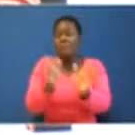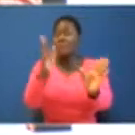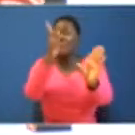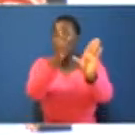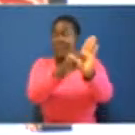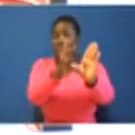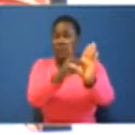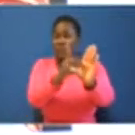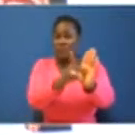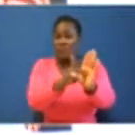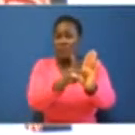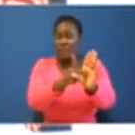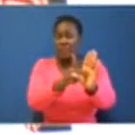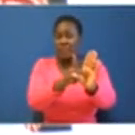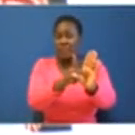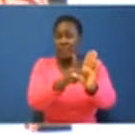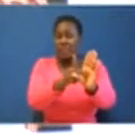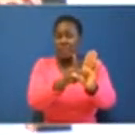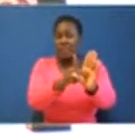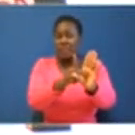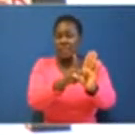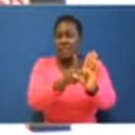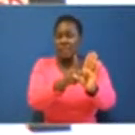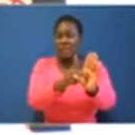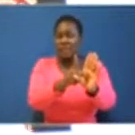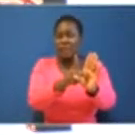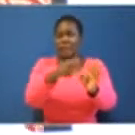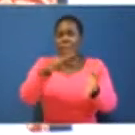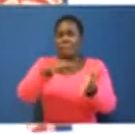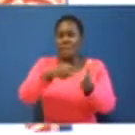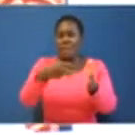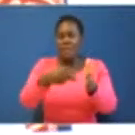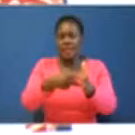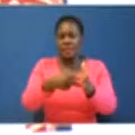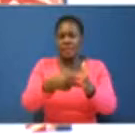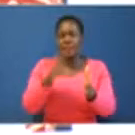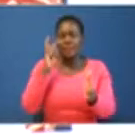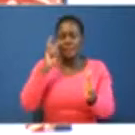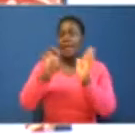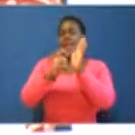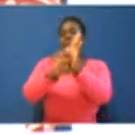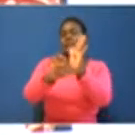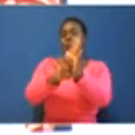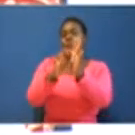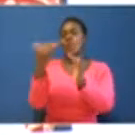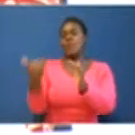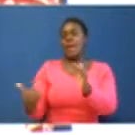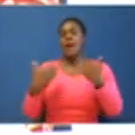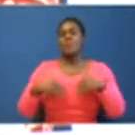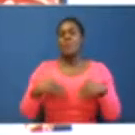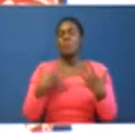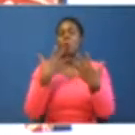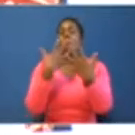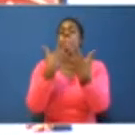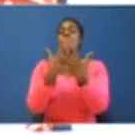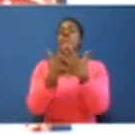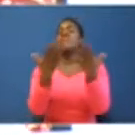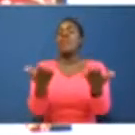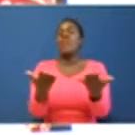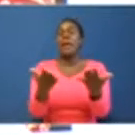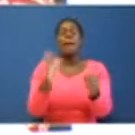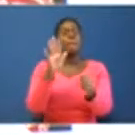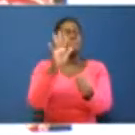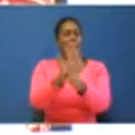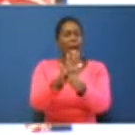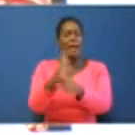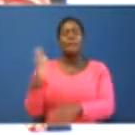participation it's more technic than meaningful look for instance of the number of young people in prisons today it's crazy look